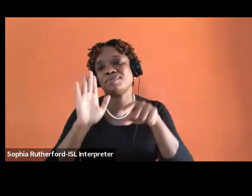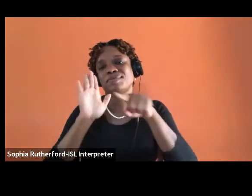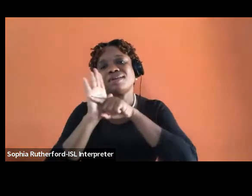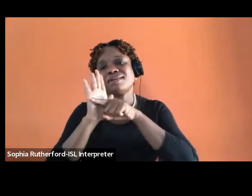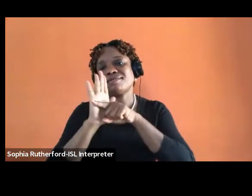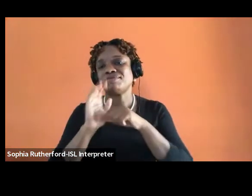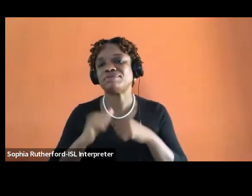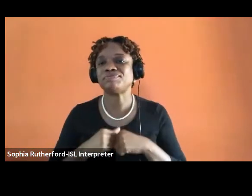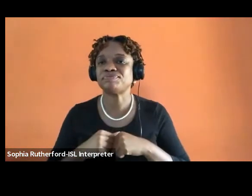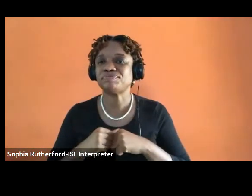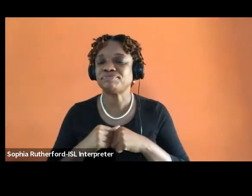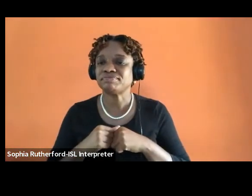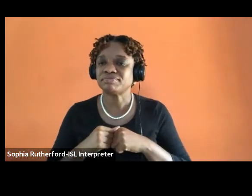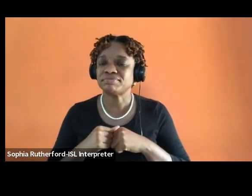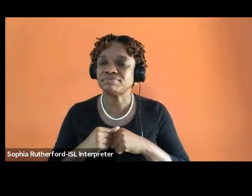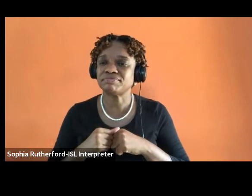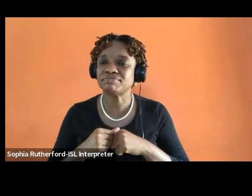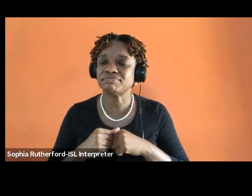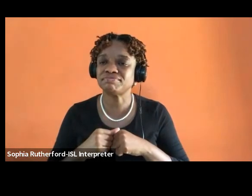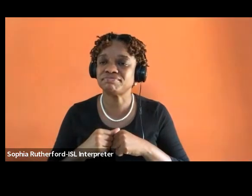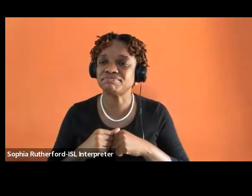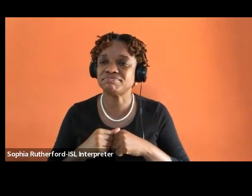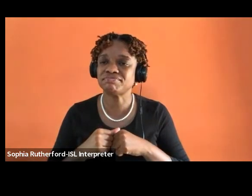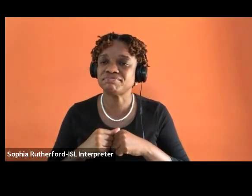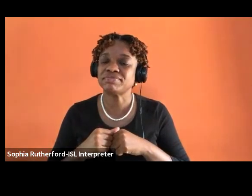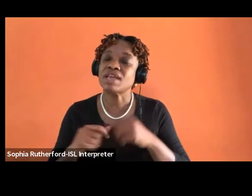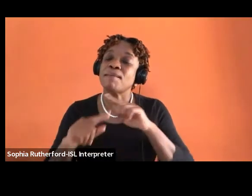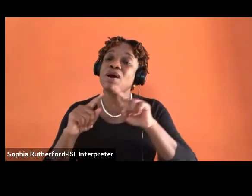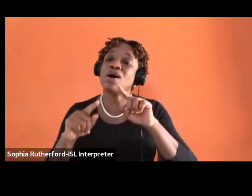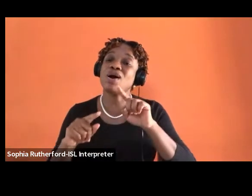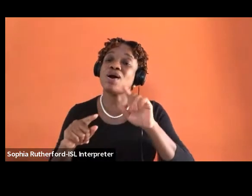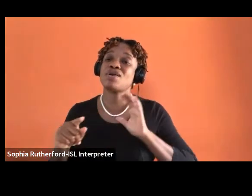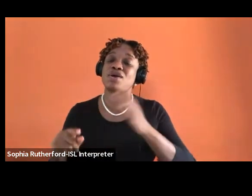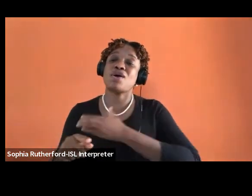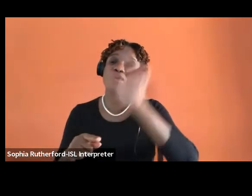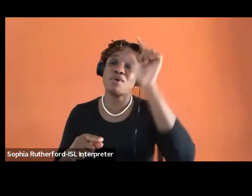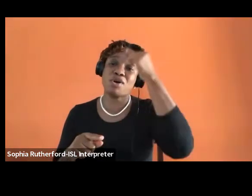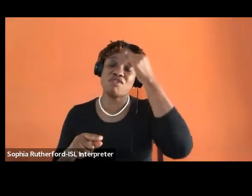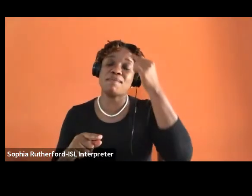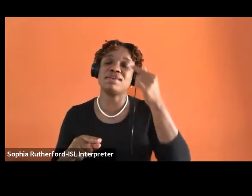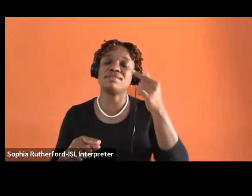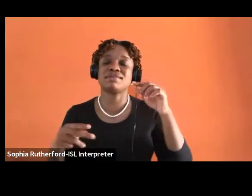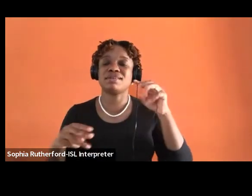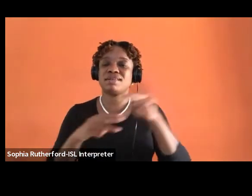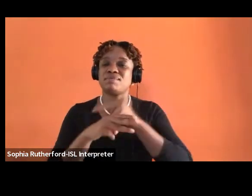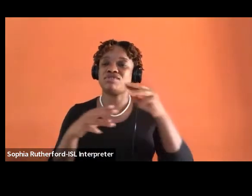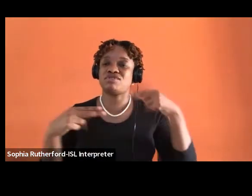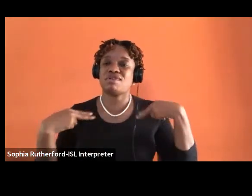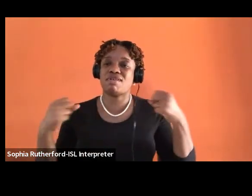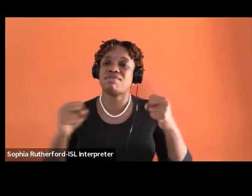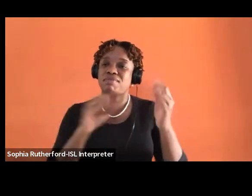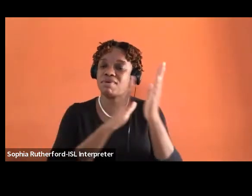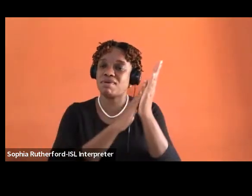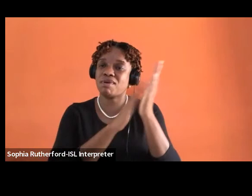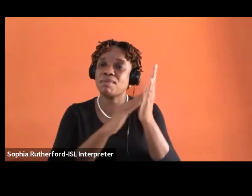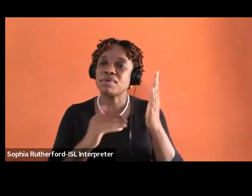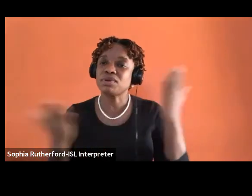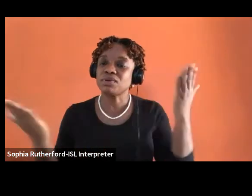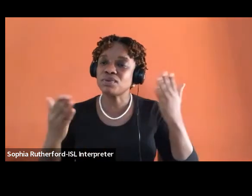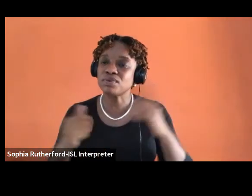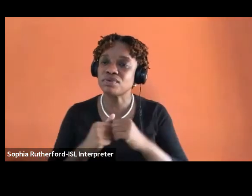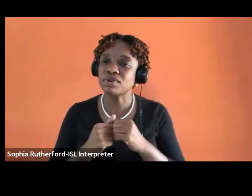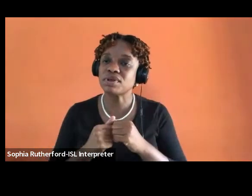One of the things I must say I commend our government for, again, our Ministry of Health, is they developed this